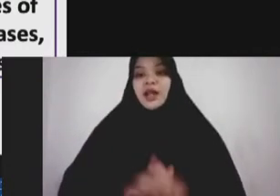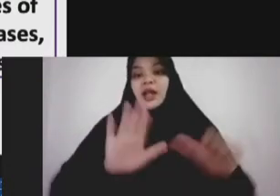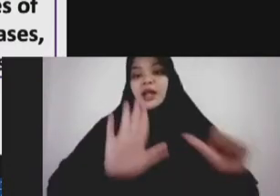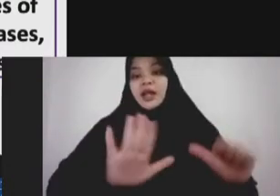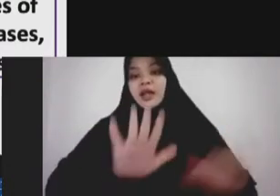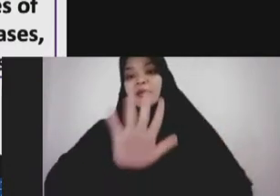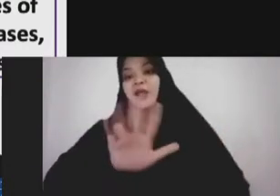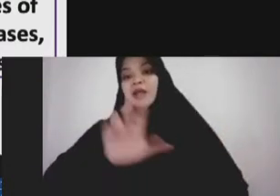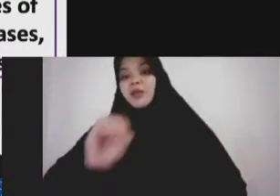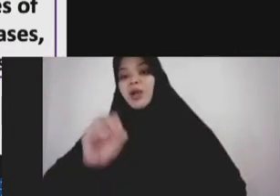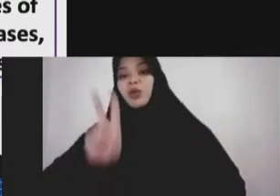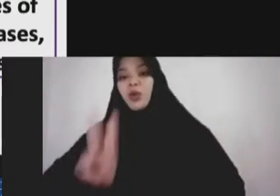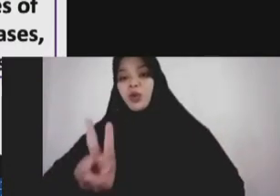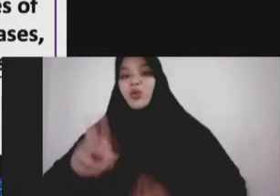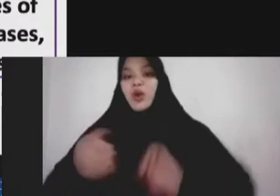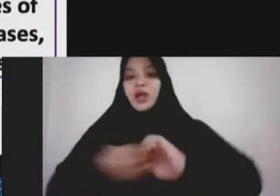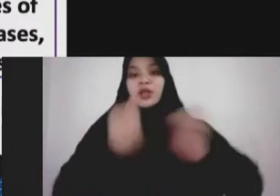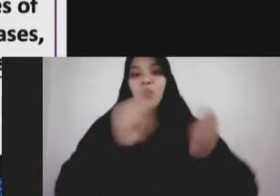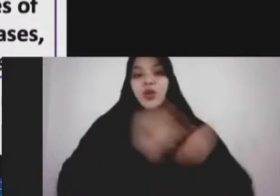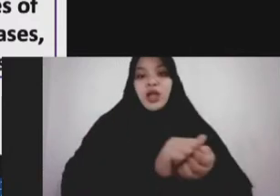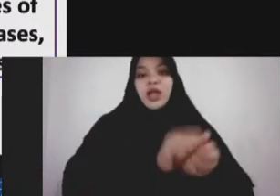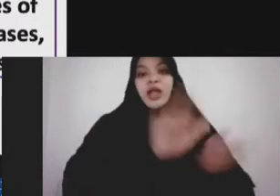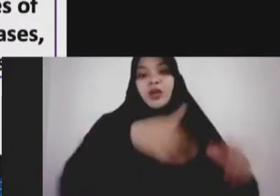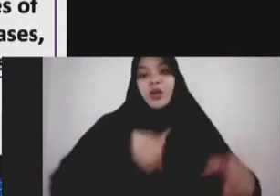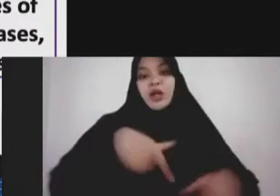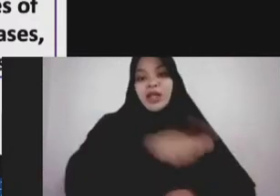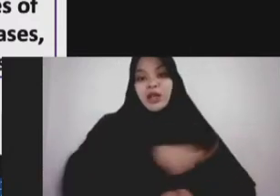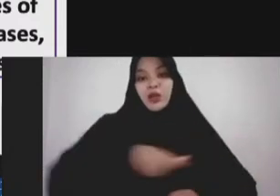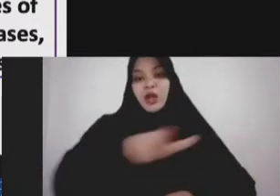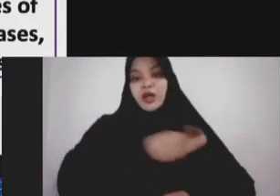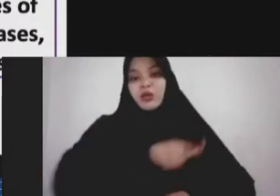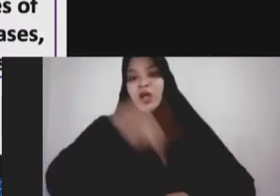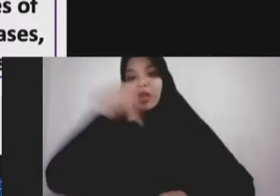6,502 cases, while domestic violence cases,